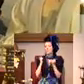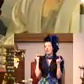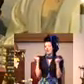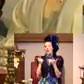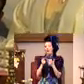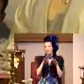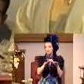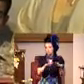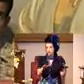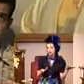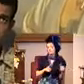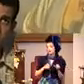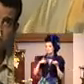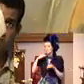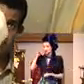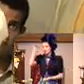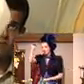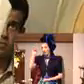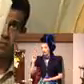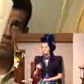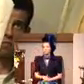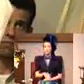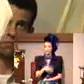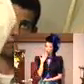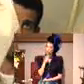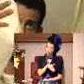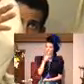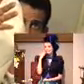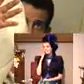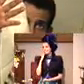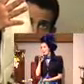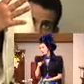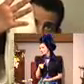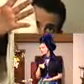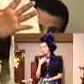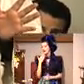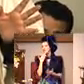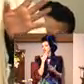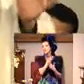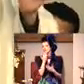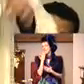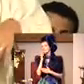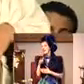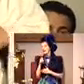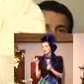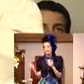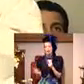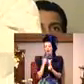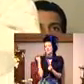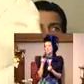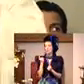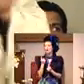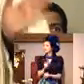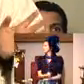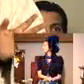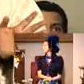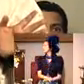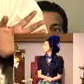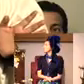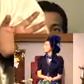children, the adults, the good, the bad, everyone. If Pilate was there, he would have shared it with him